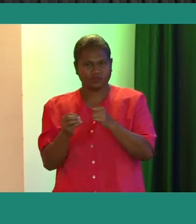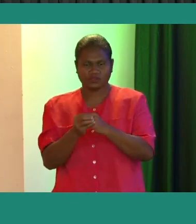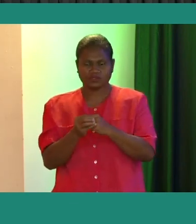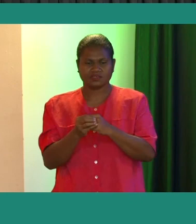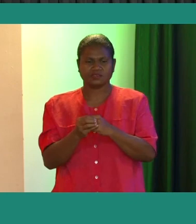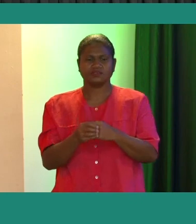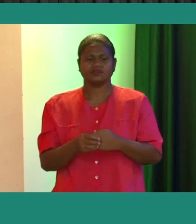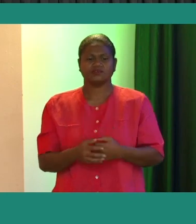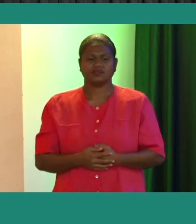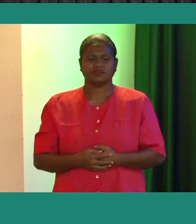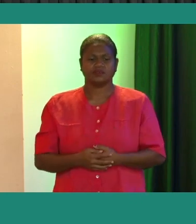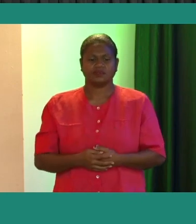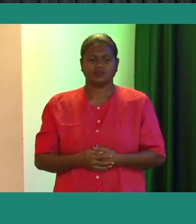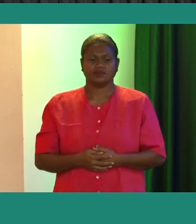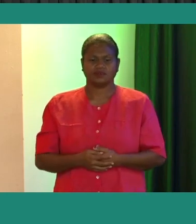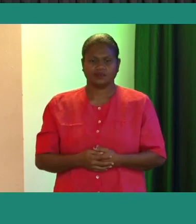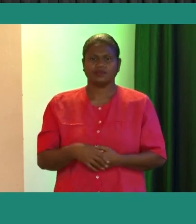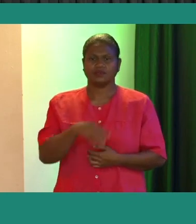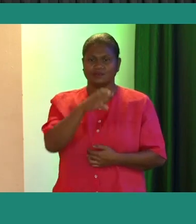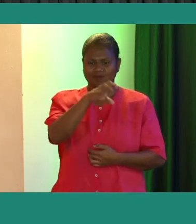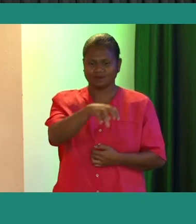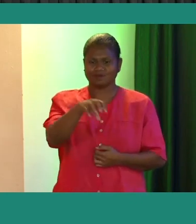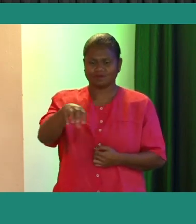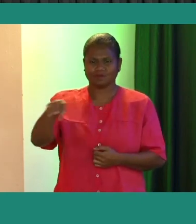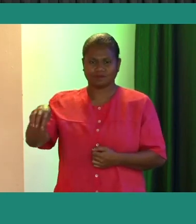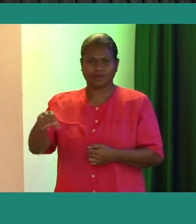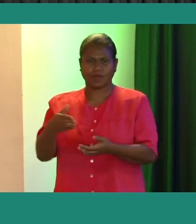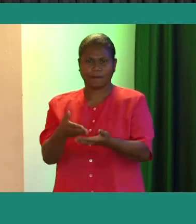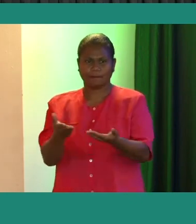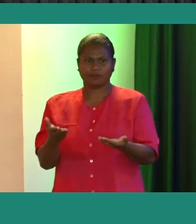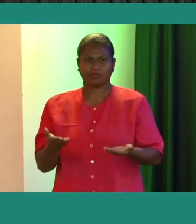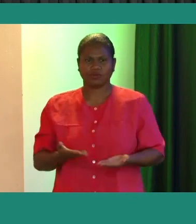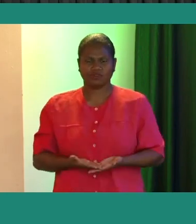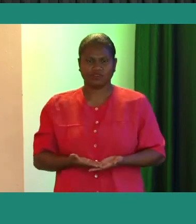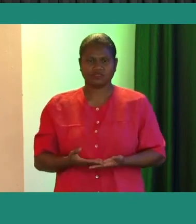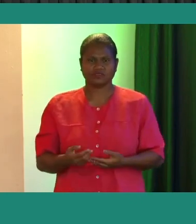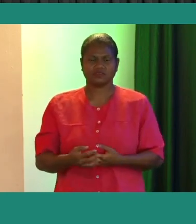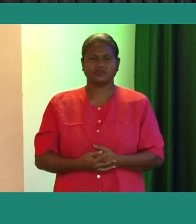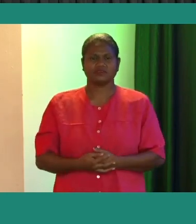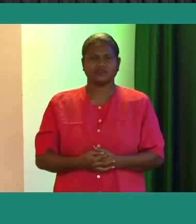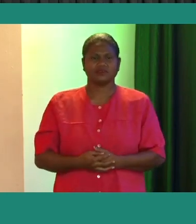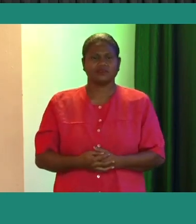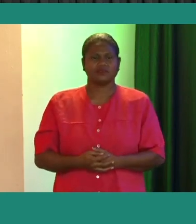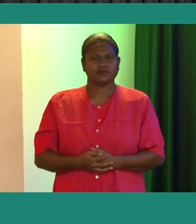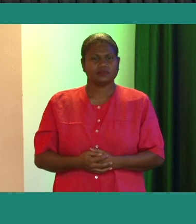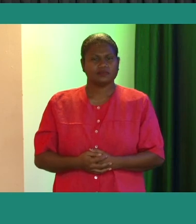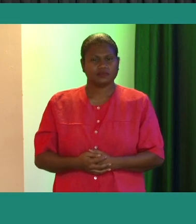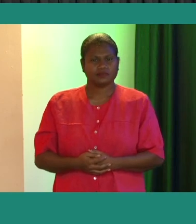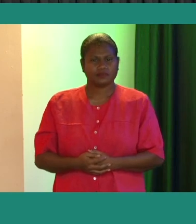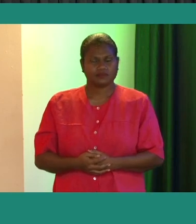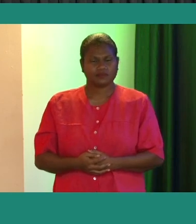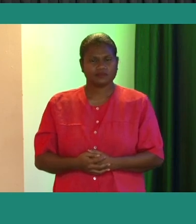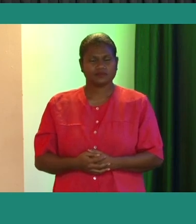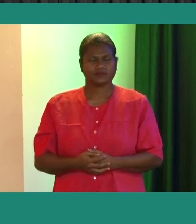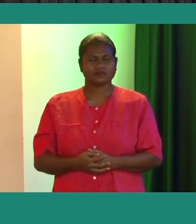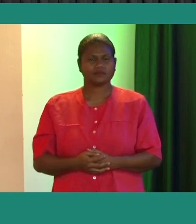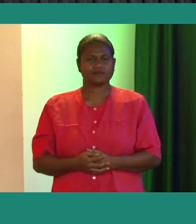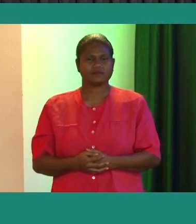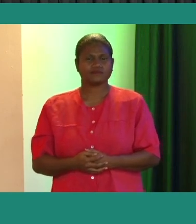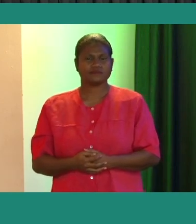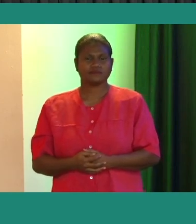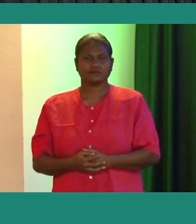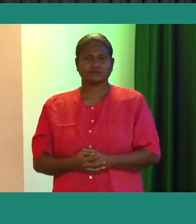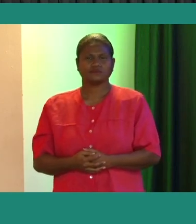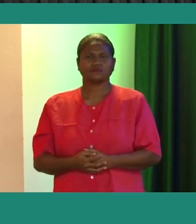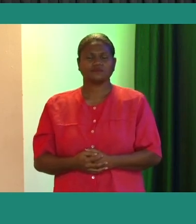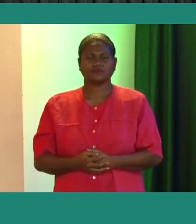the respective provinces. So that whatever that is support that